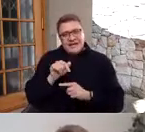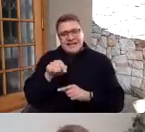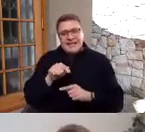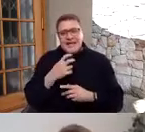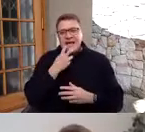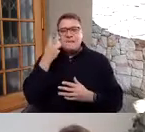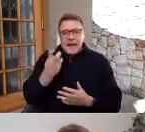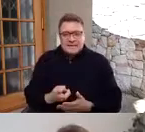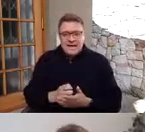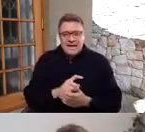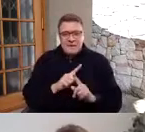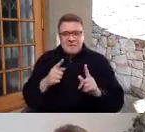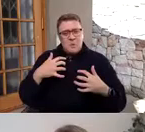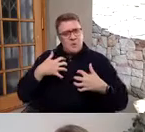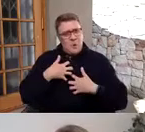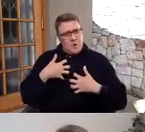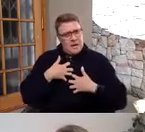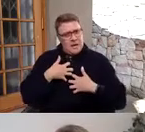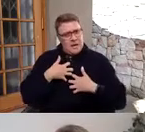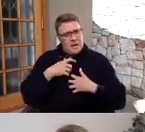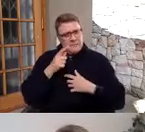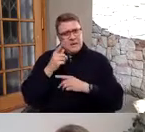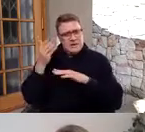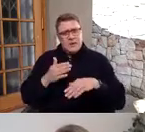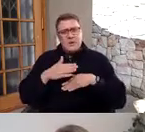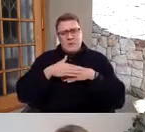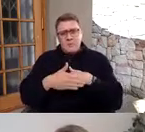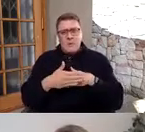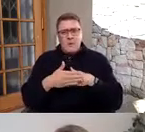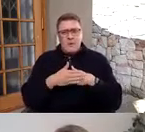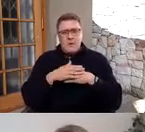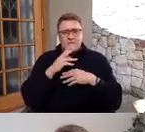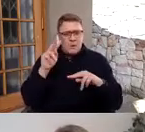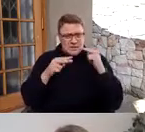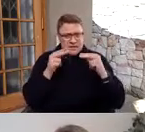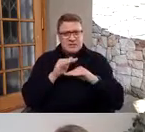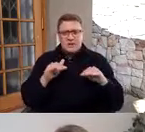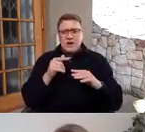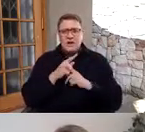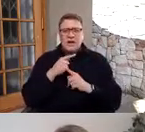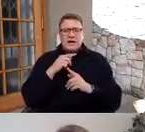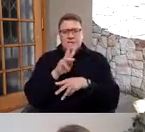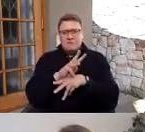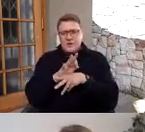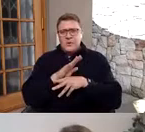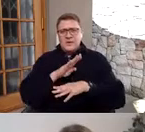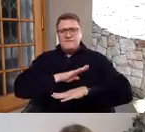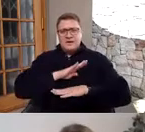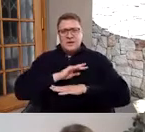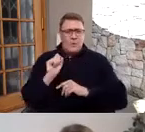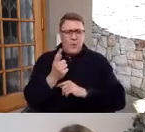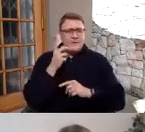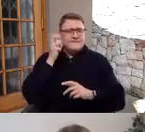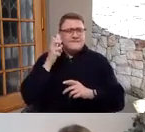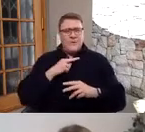amazing, but I am worried that they must introduce more for autistic kids. As parents, we are really frustrated as we all know